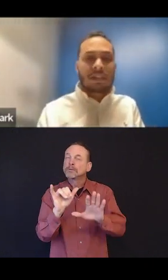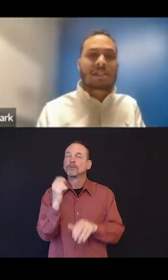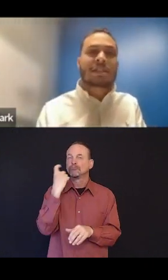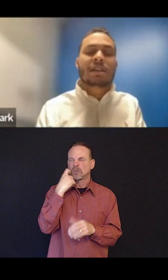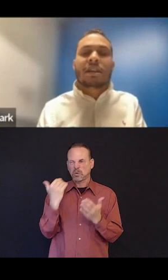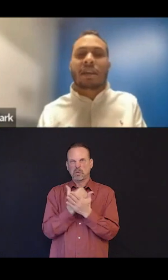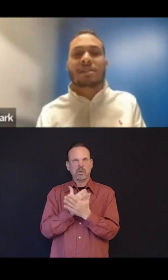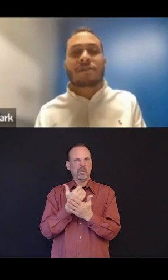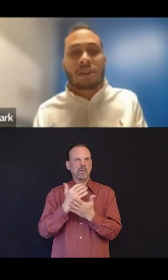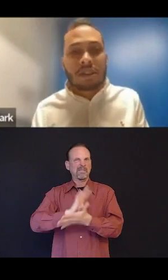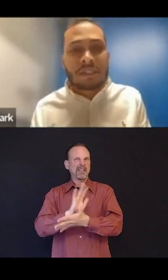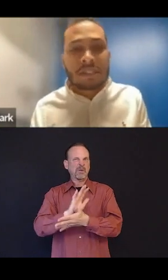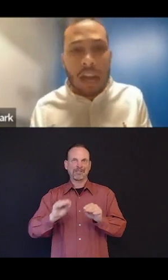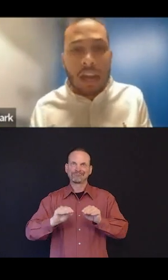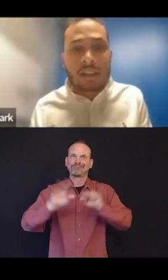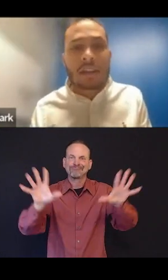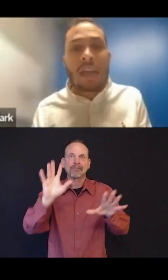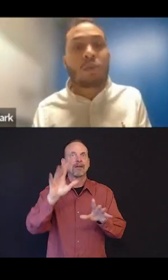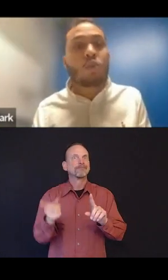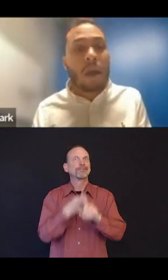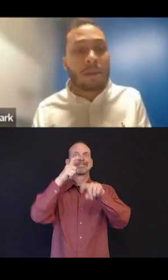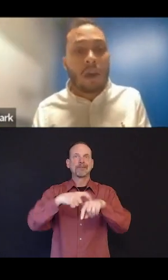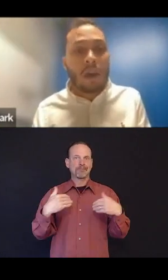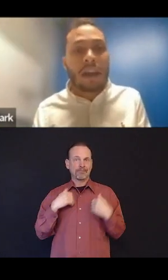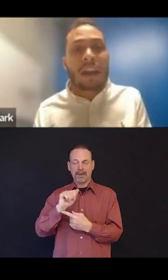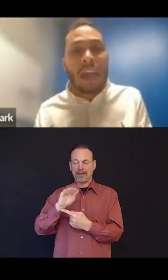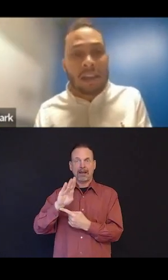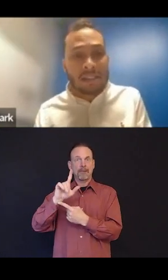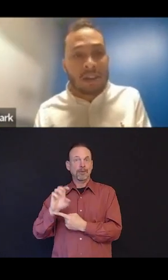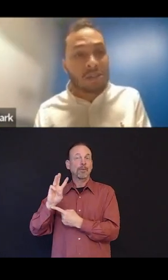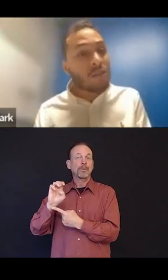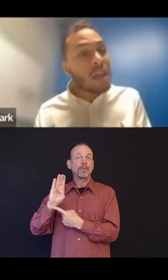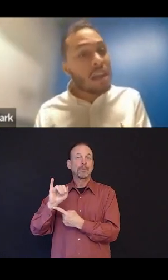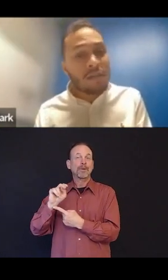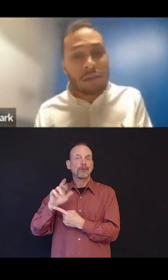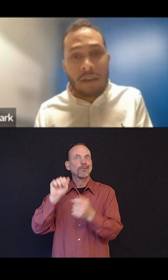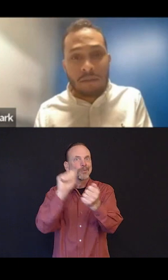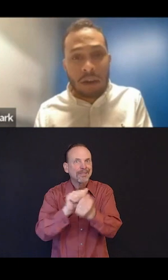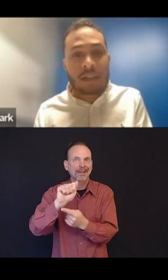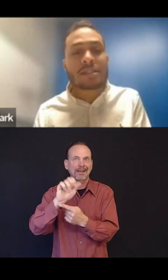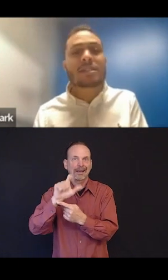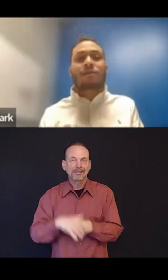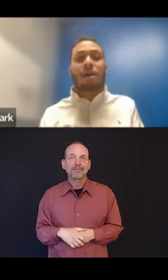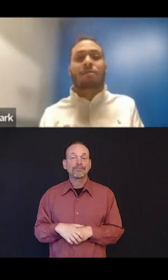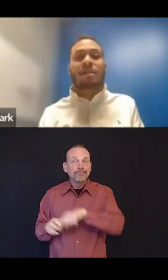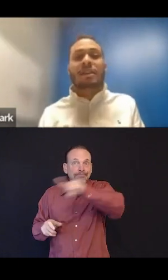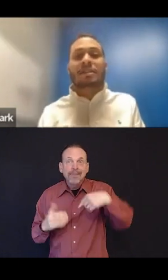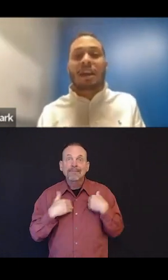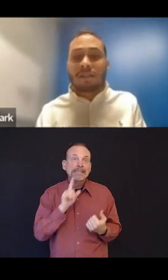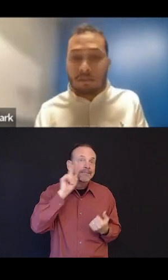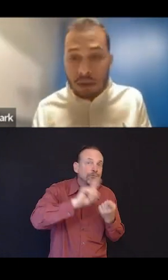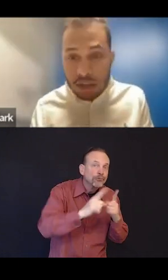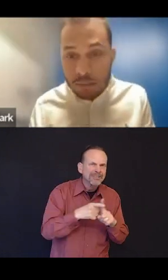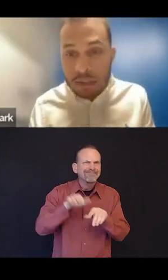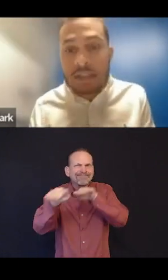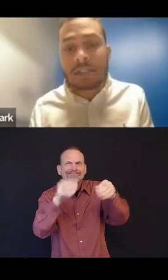just released. It is a first of its kind ABLE webinar in ASL. So if any of you have friends from the